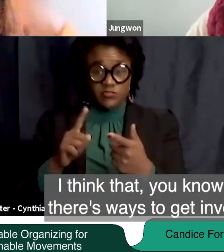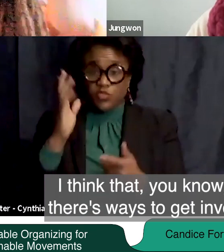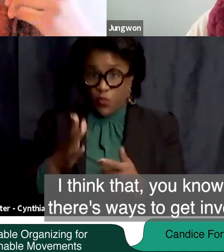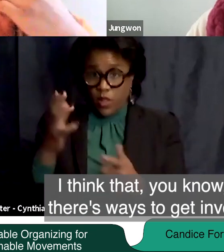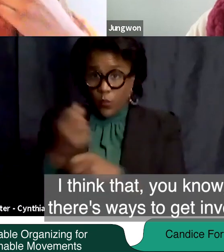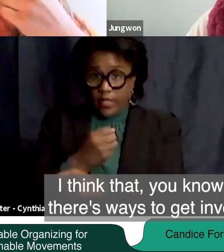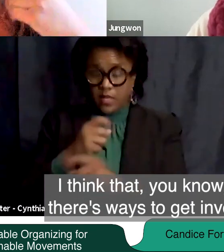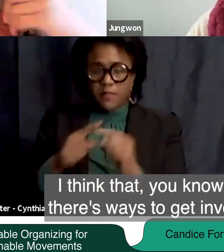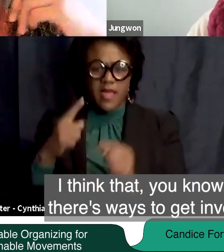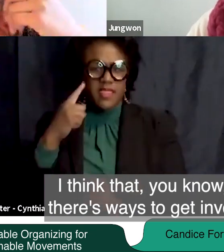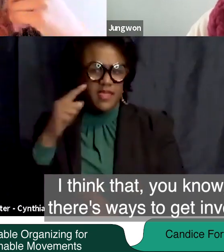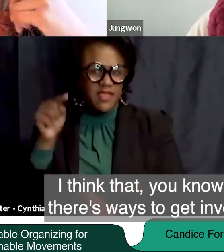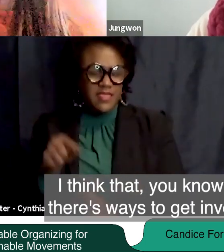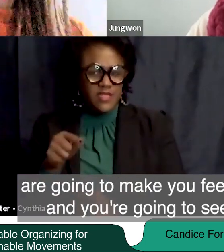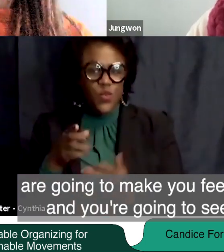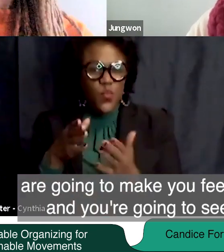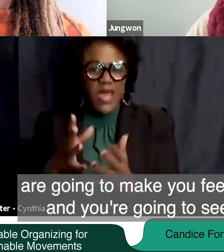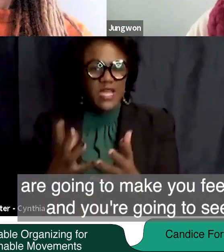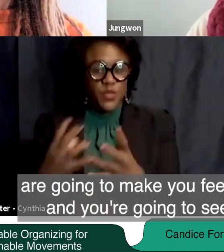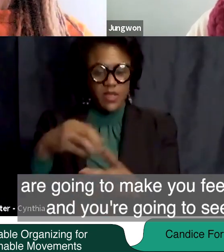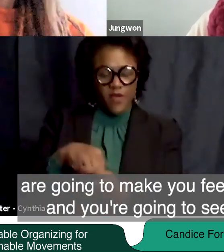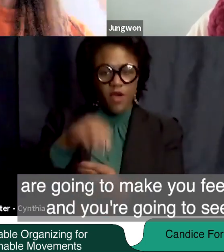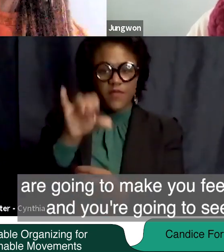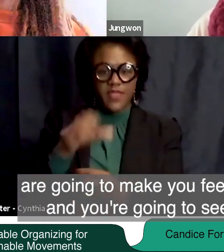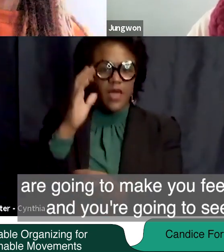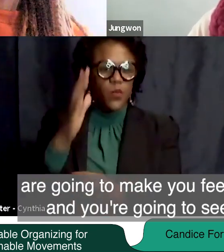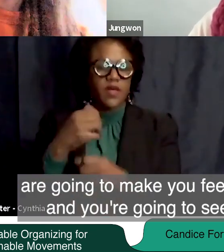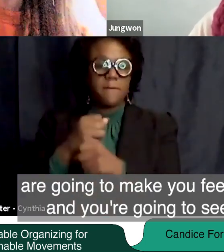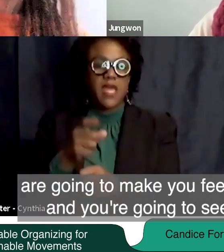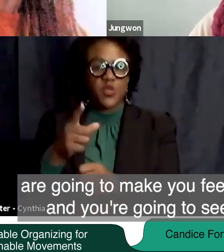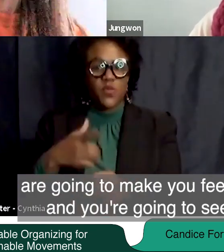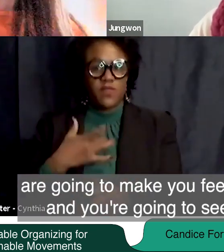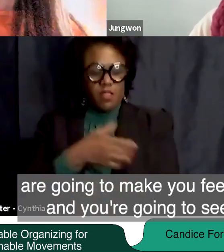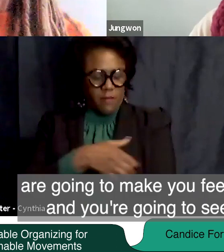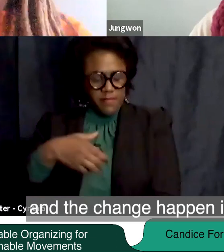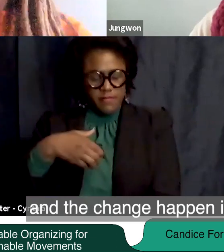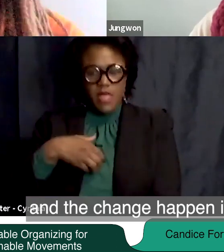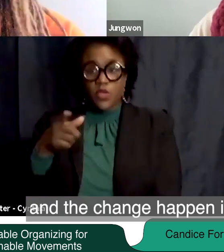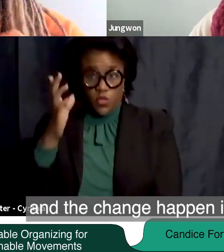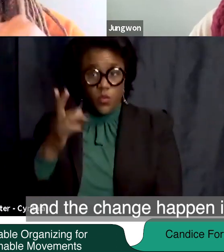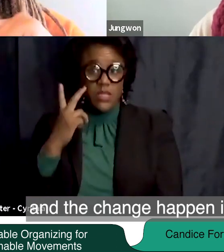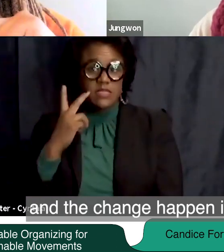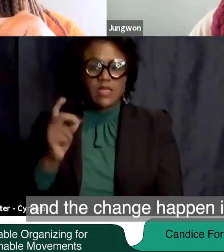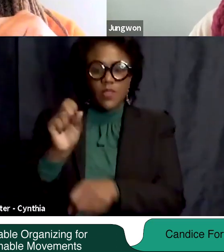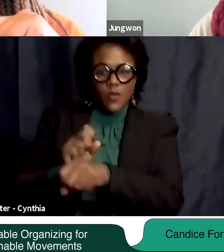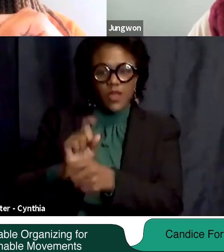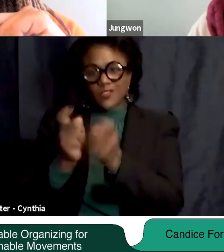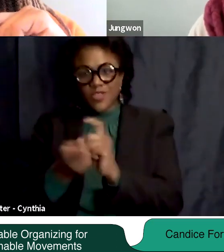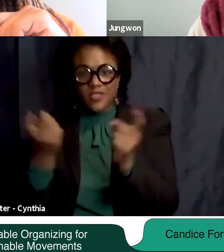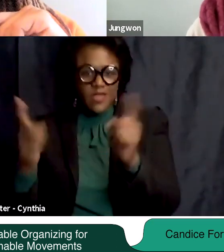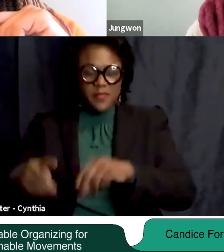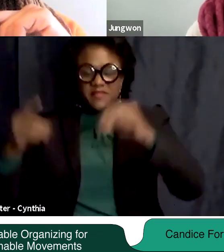that there's ways to get involved that are going to make you feel empowered, and you're going to see the work and the change happen immediately.